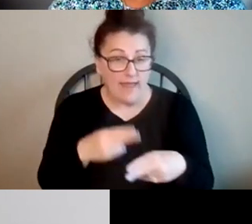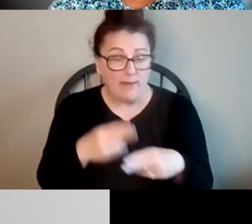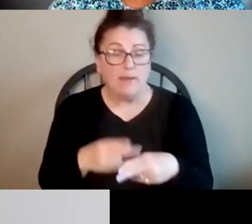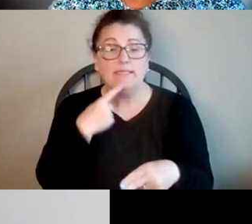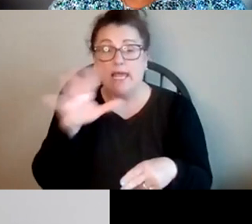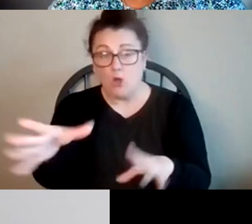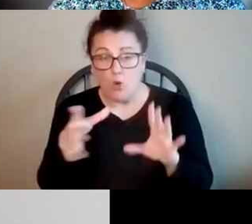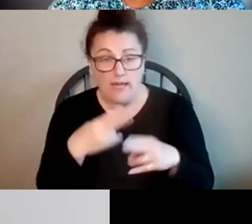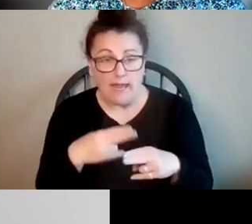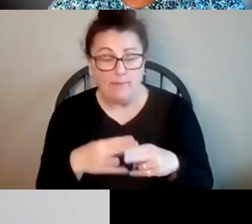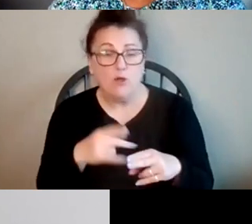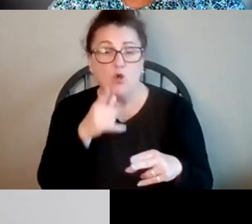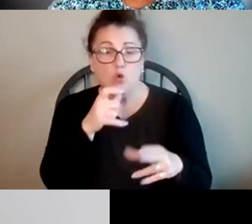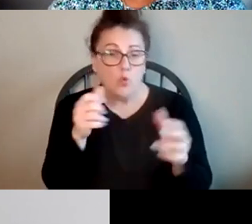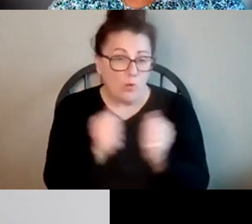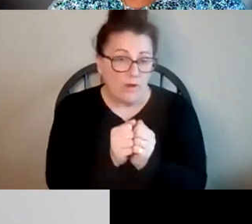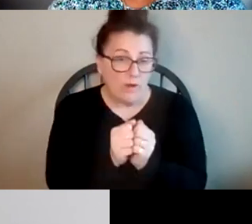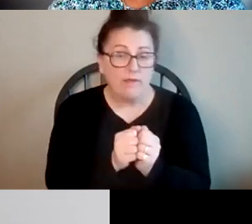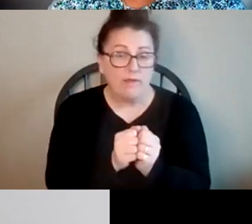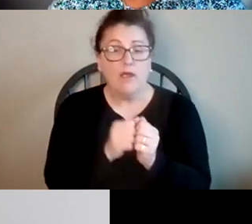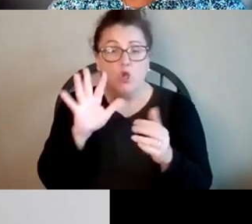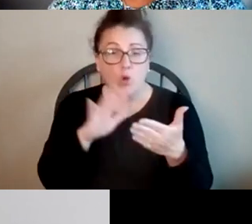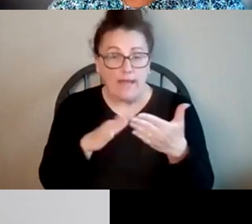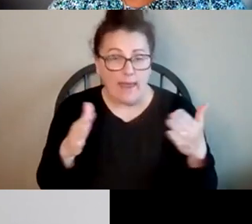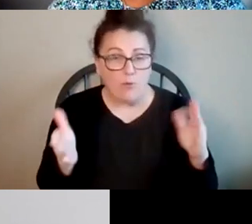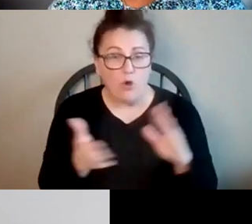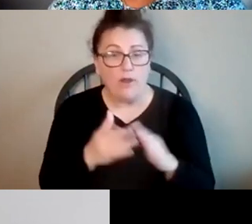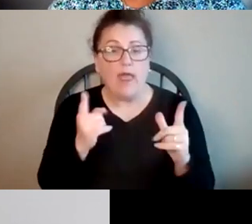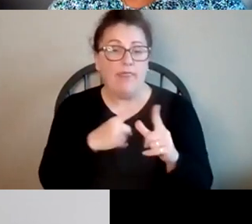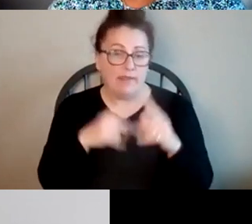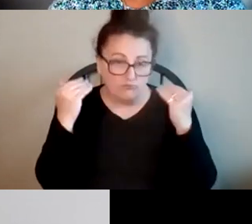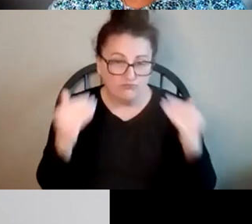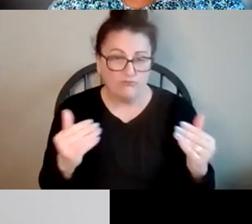your name, affiliation, and what neighborhood you are from before you begin.